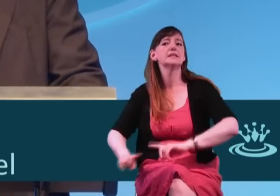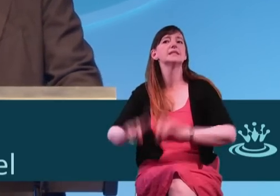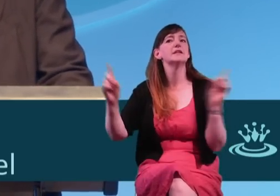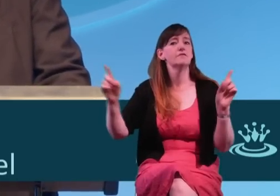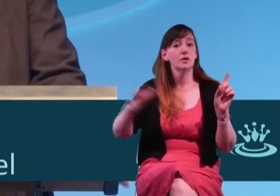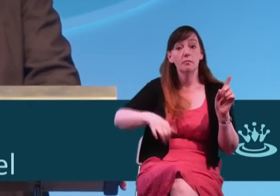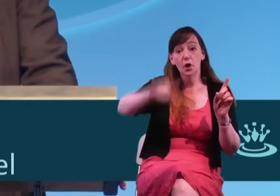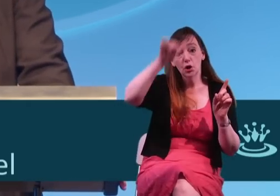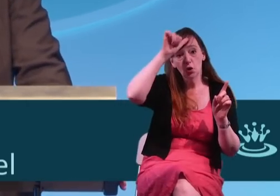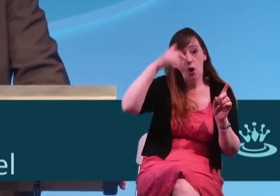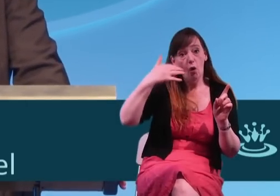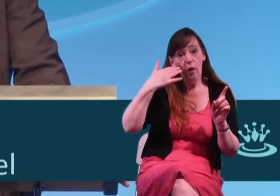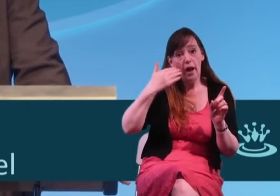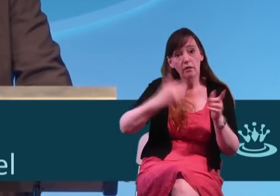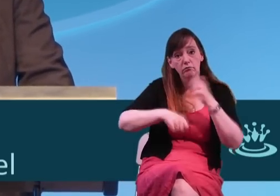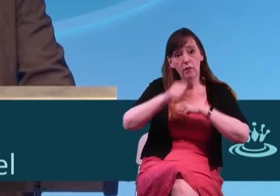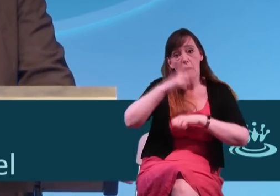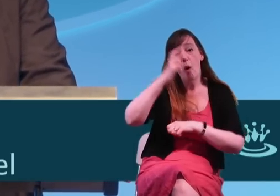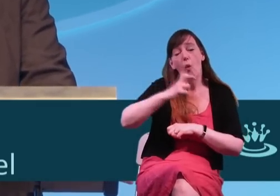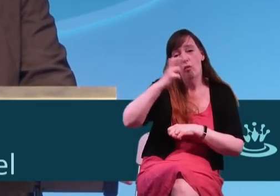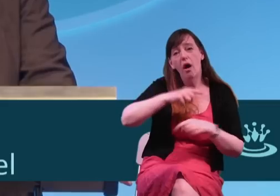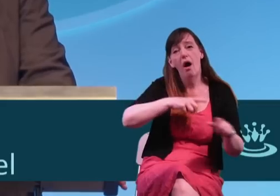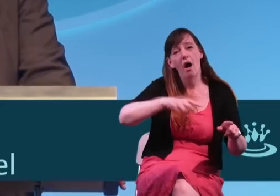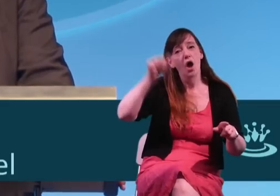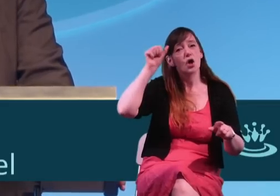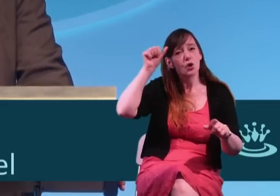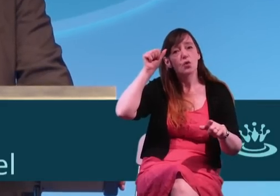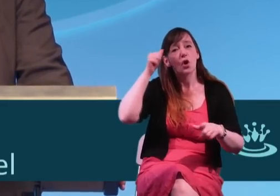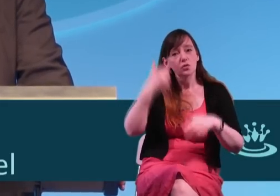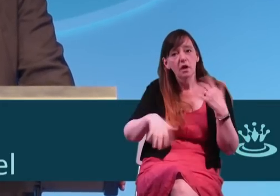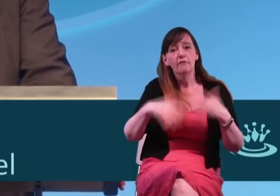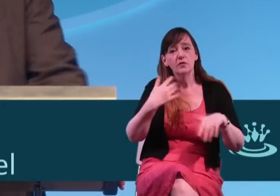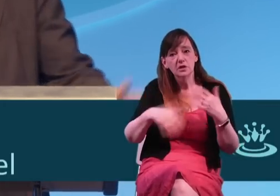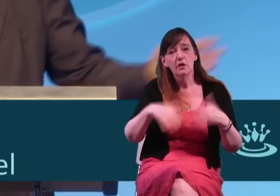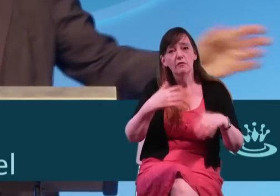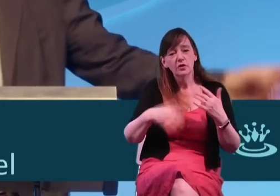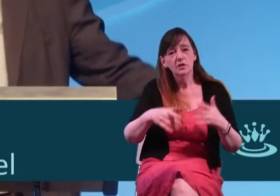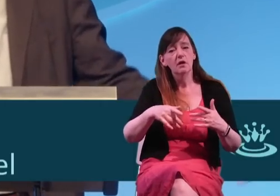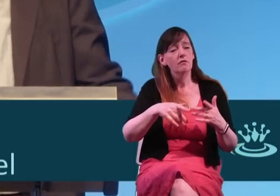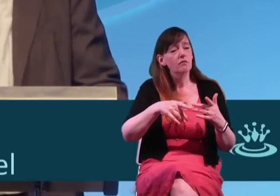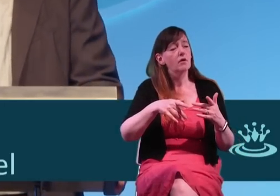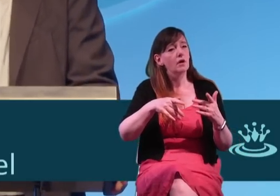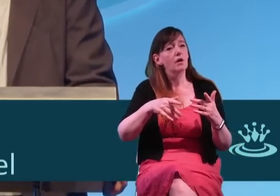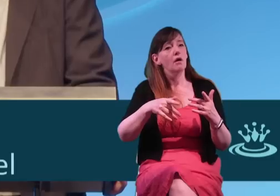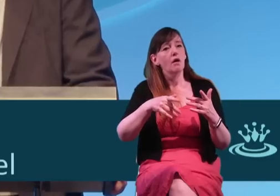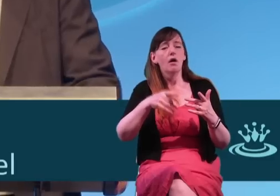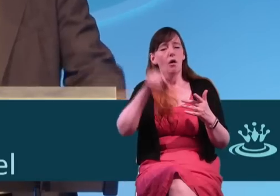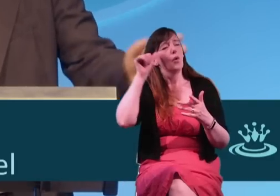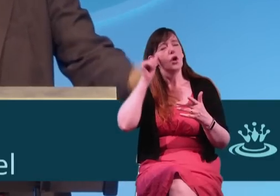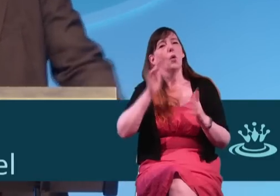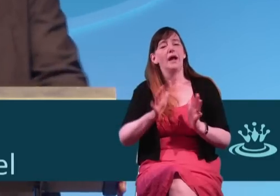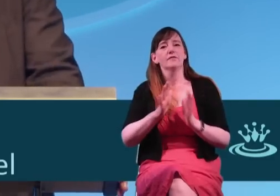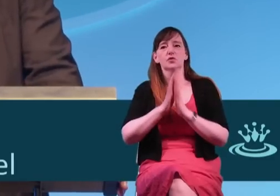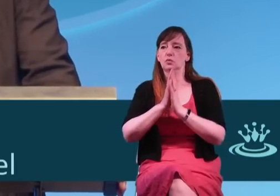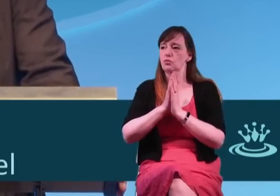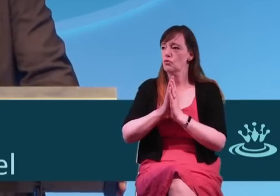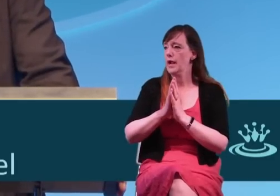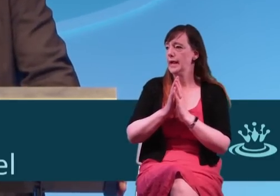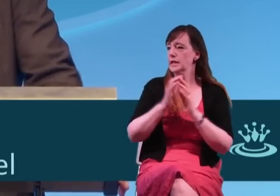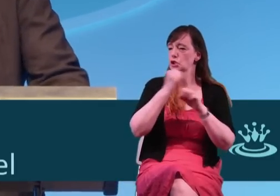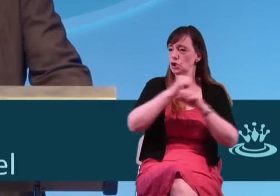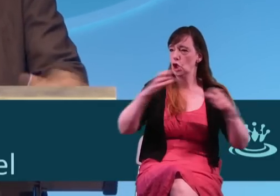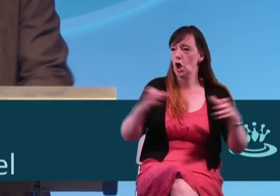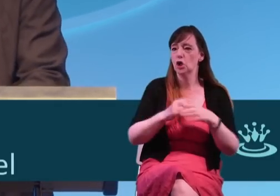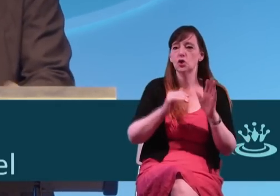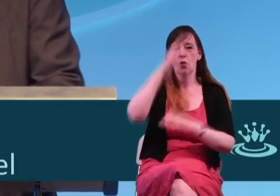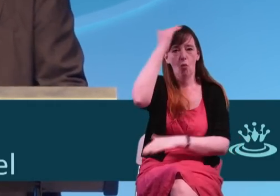know that that's been the sort of story when we've come to suffering passages. We've said, well, we need to pray for the church in North Korea. We need to pray